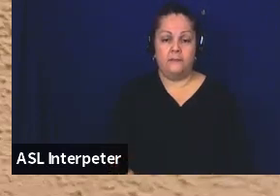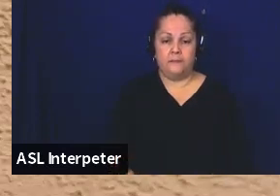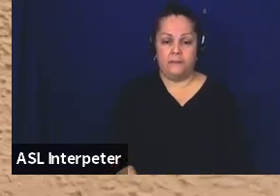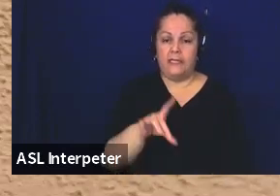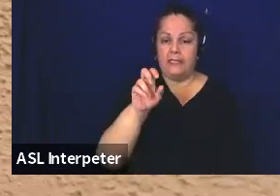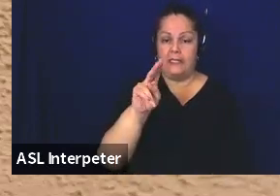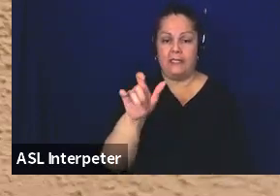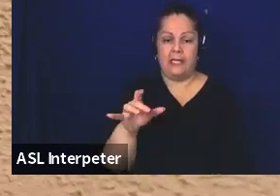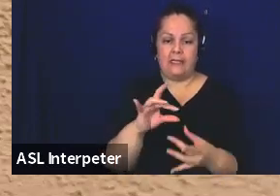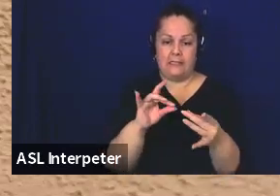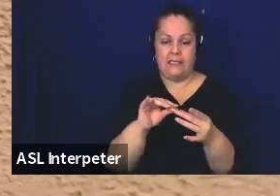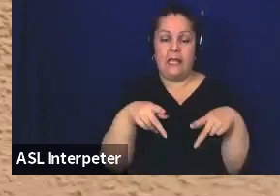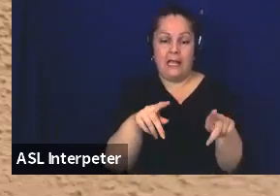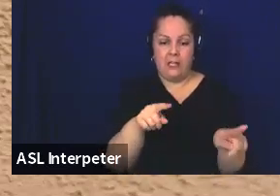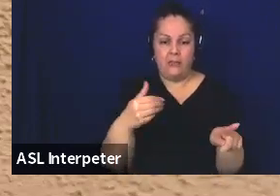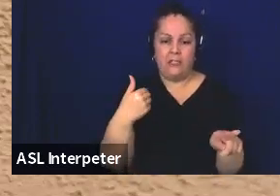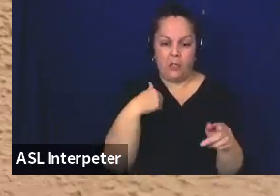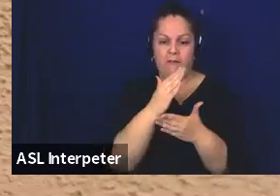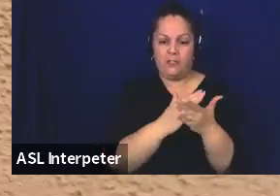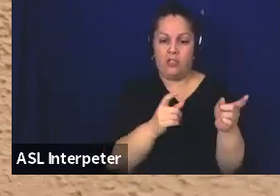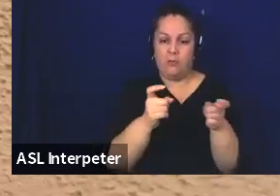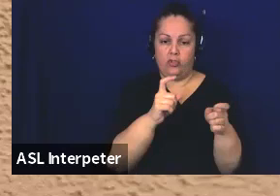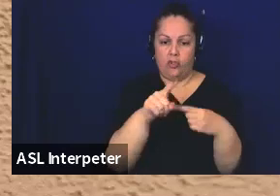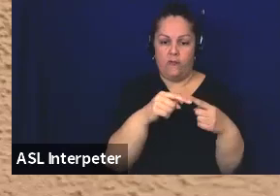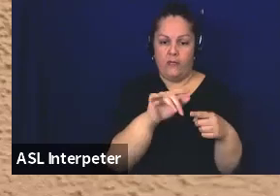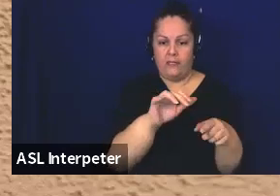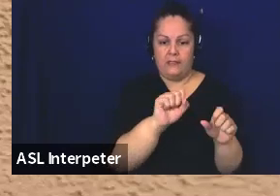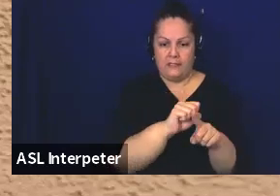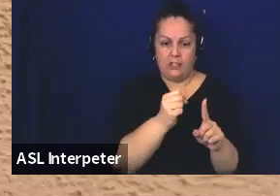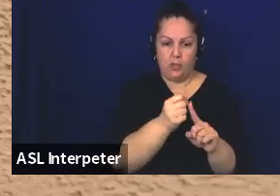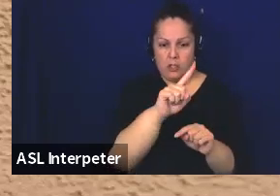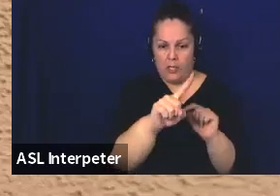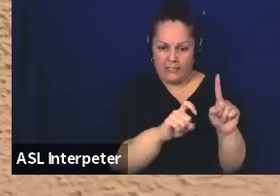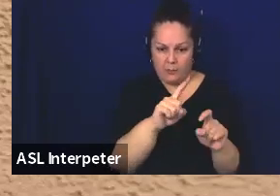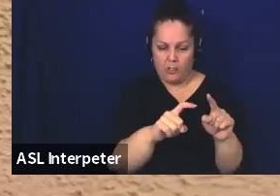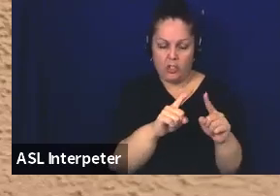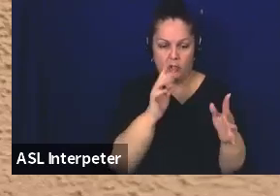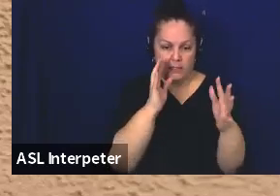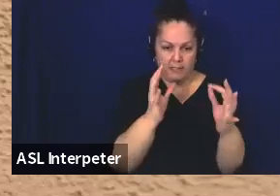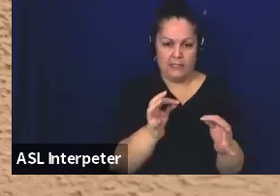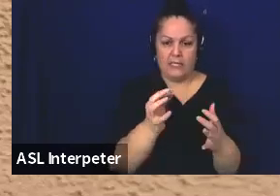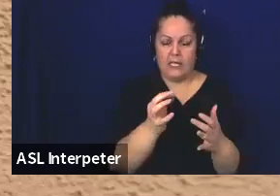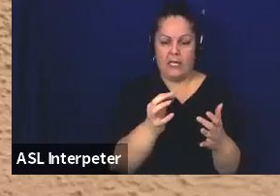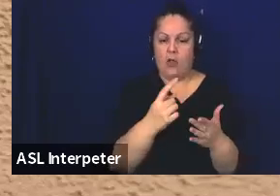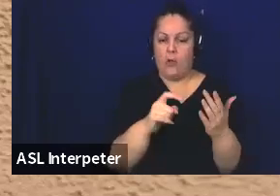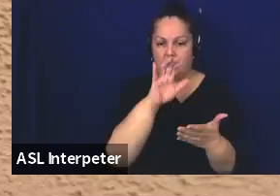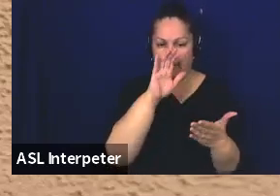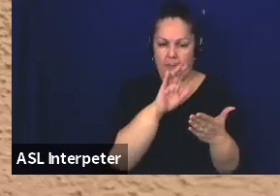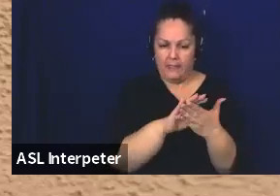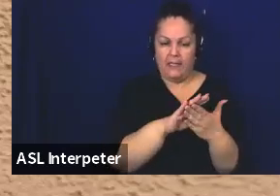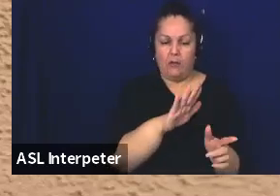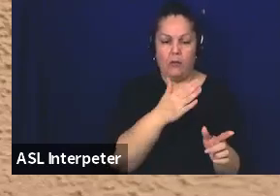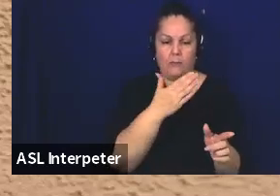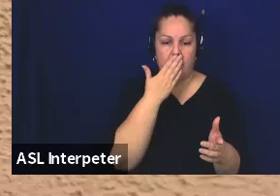Danielle says, allow them to have some control over the situation and ask them questions to determine what they believe would be